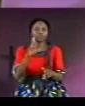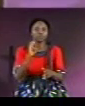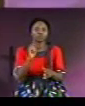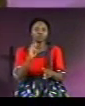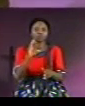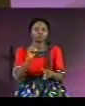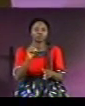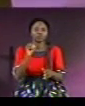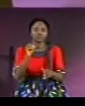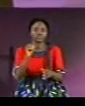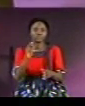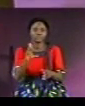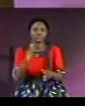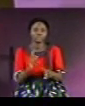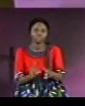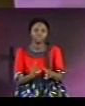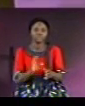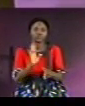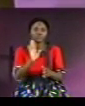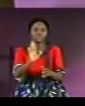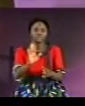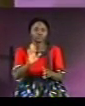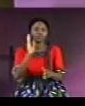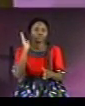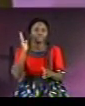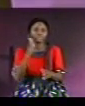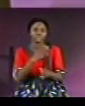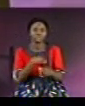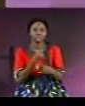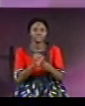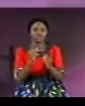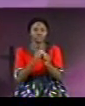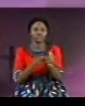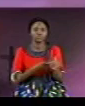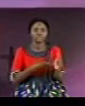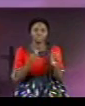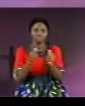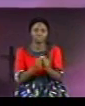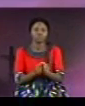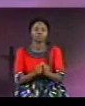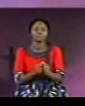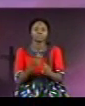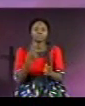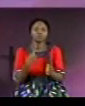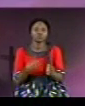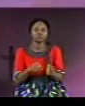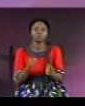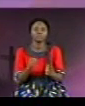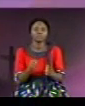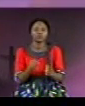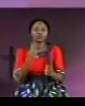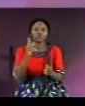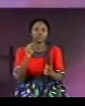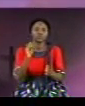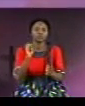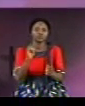with the WhatsApp and Telegram, and by the grace of God, we shall receive it and share